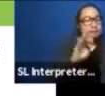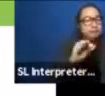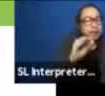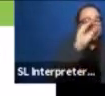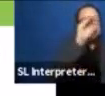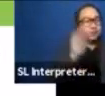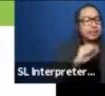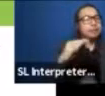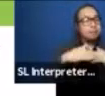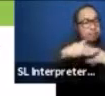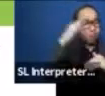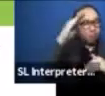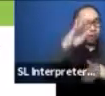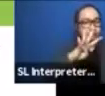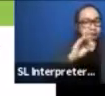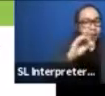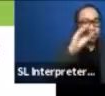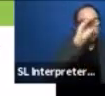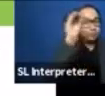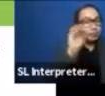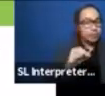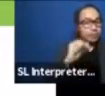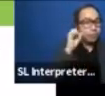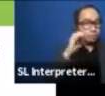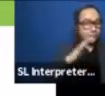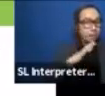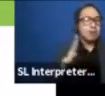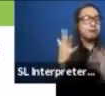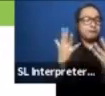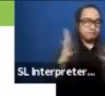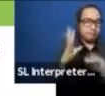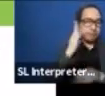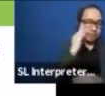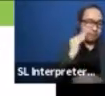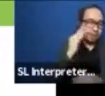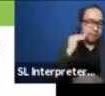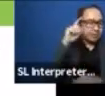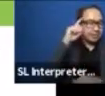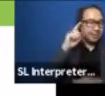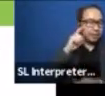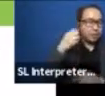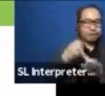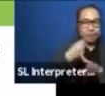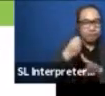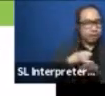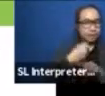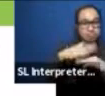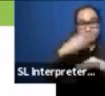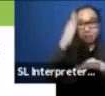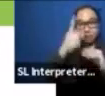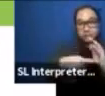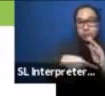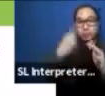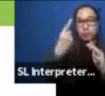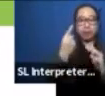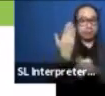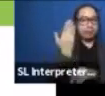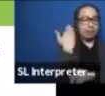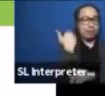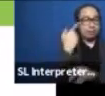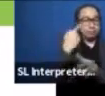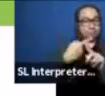40% of women had experienced sexual violence more than once in last 12 months. Likewise,